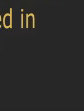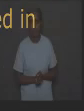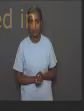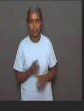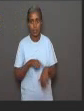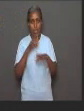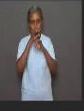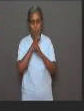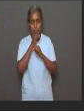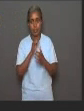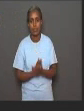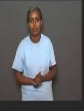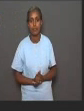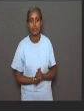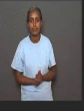Time's up.